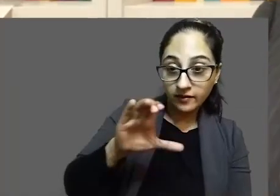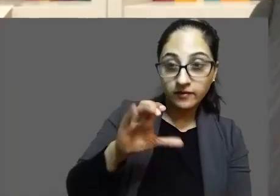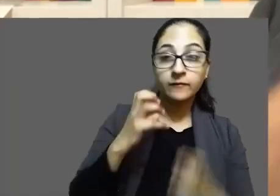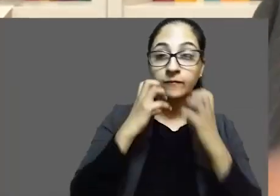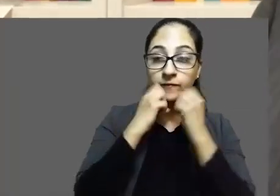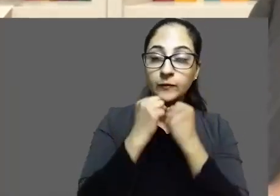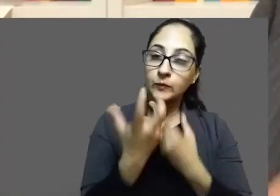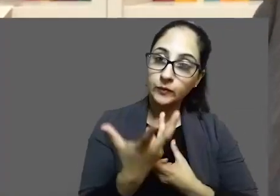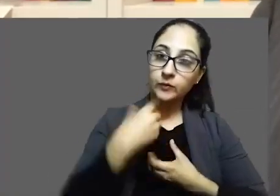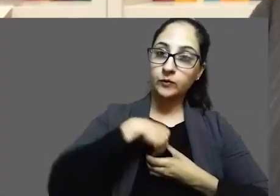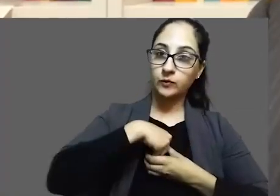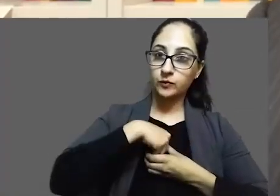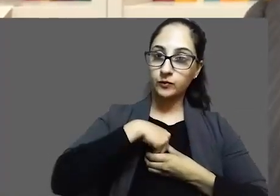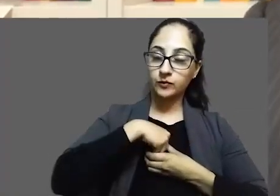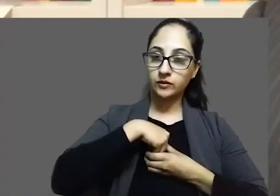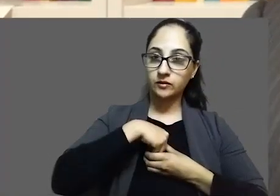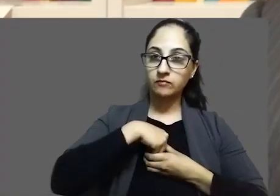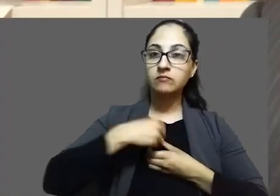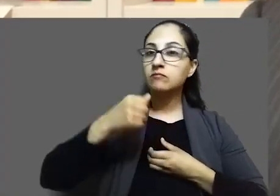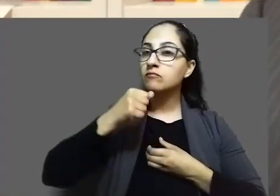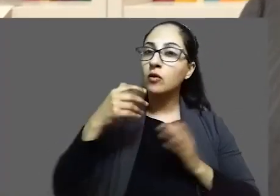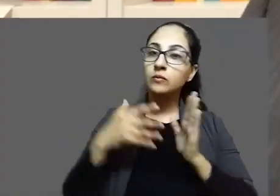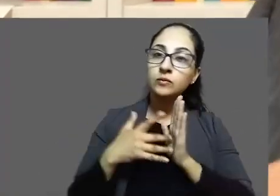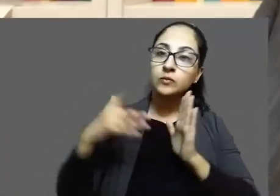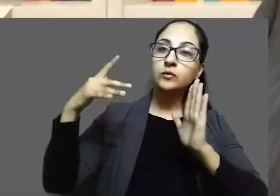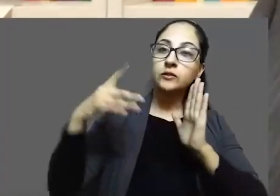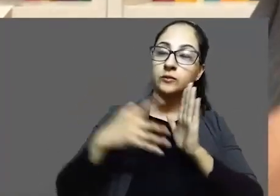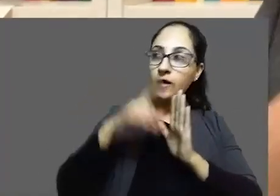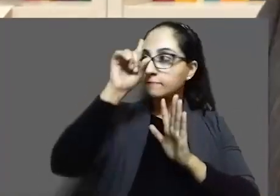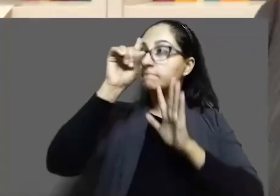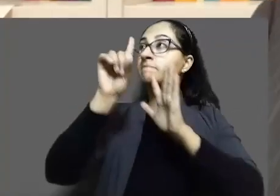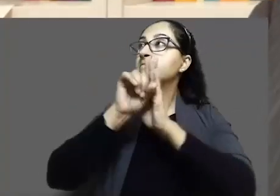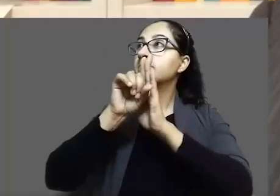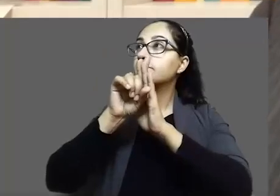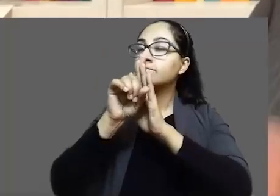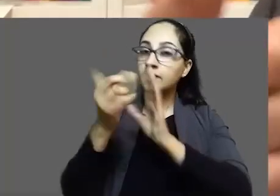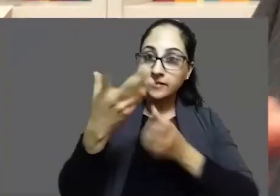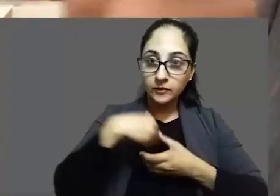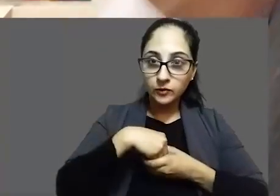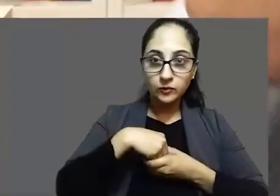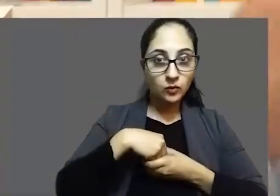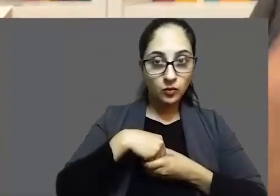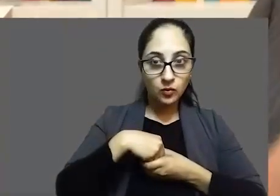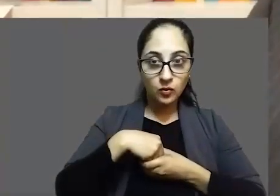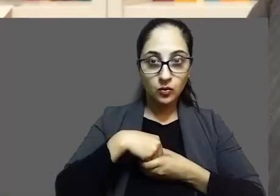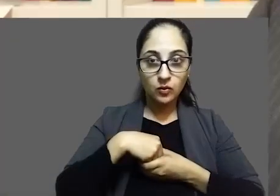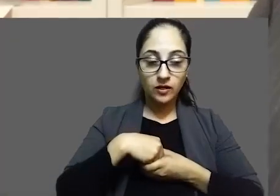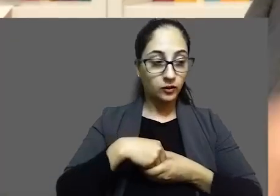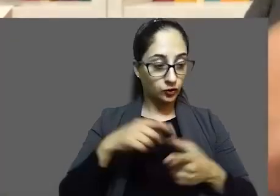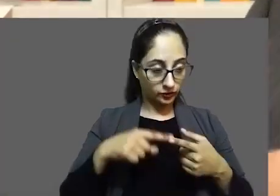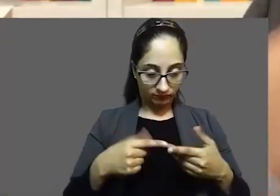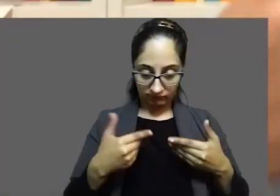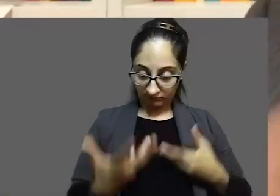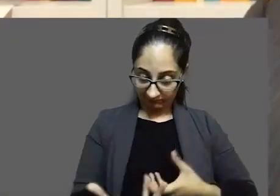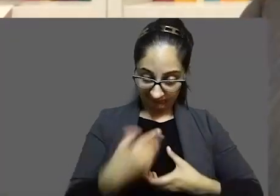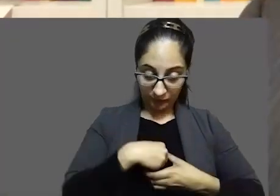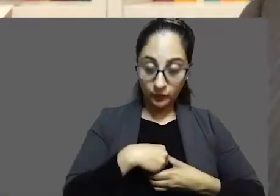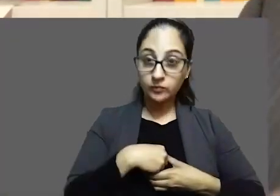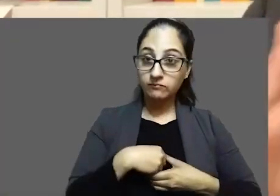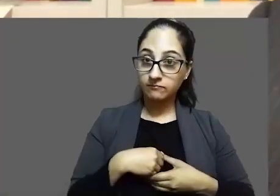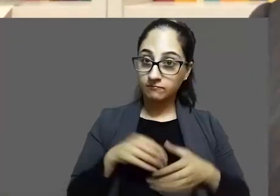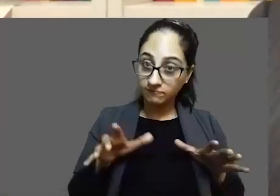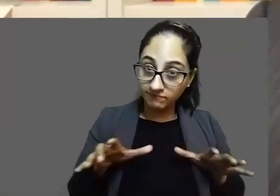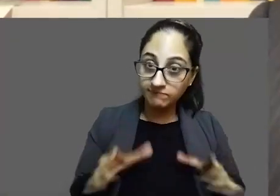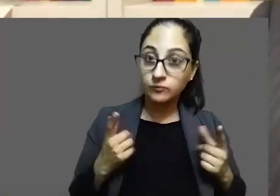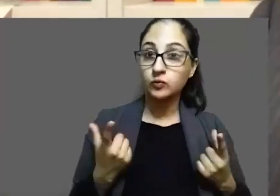of believing, I must act in certain ways. And this is what it means to act in that way. Again, not just for myself, but for my community